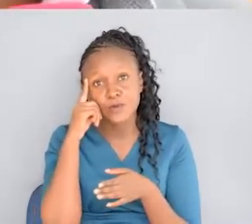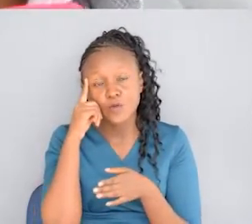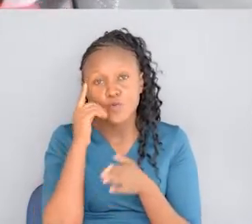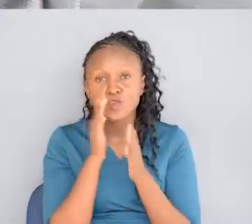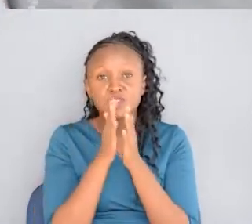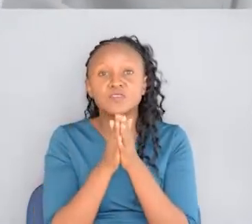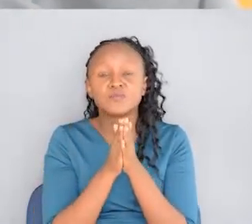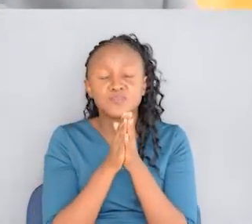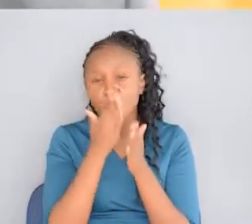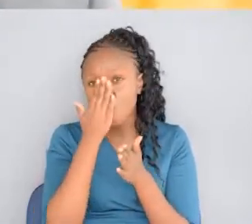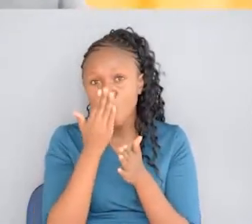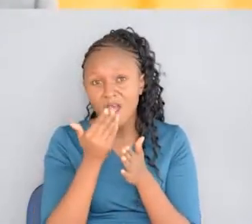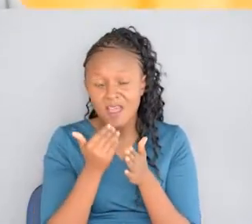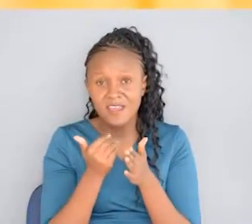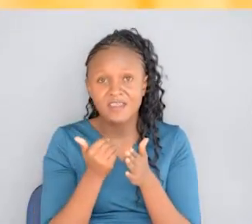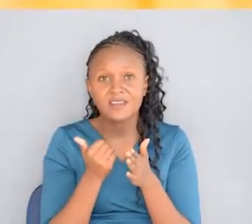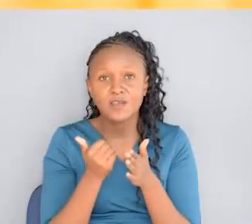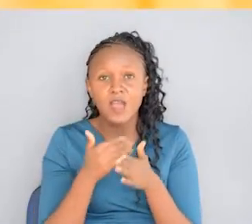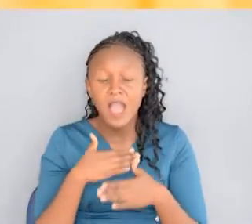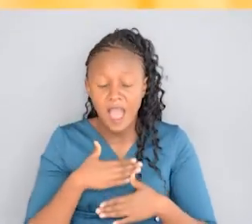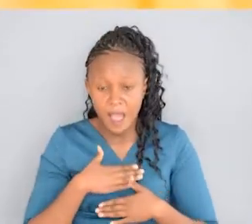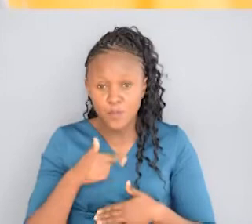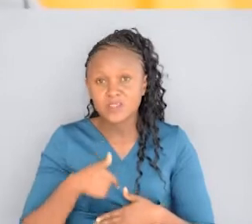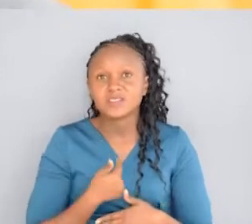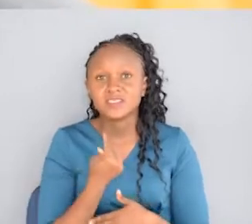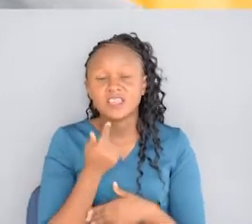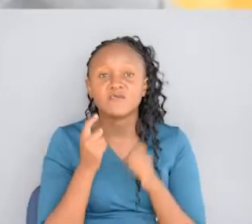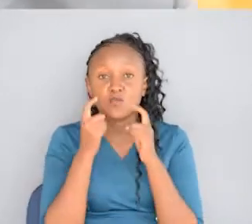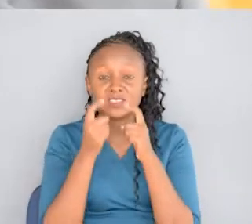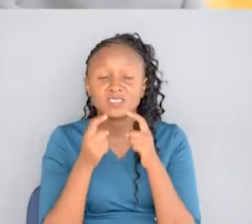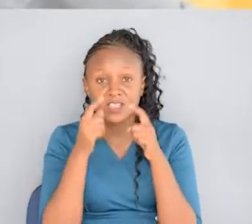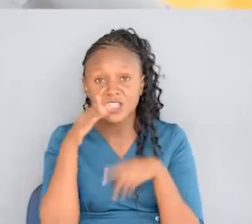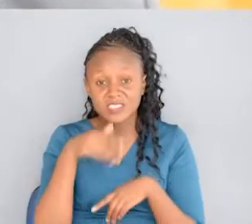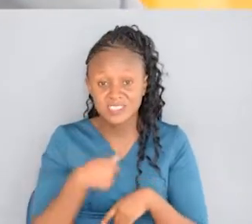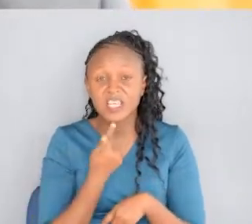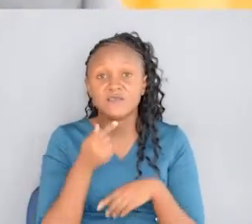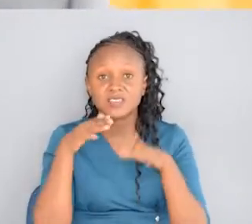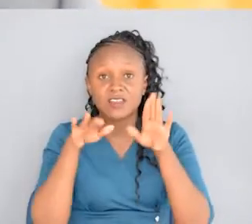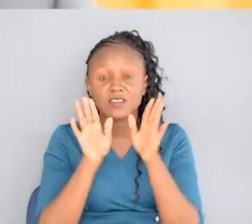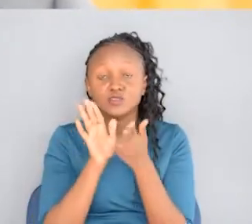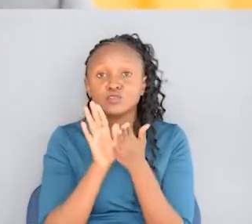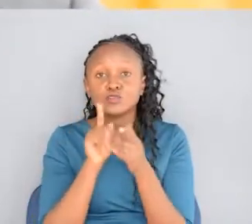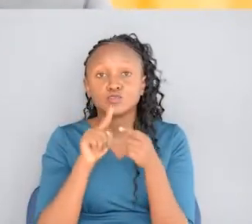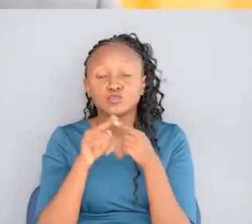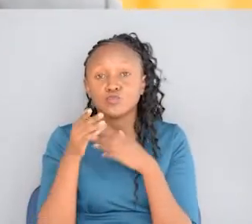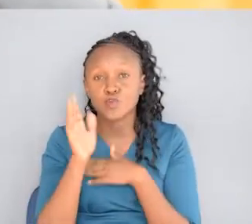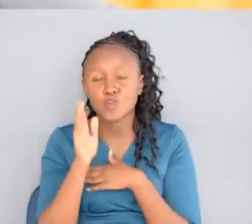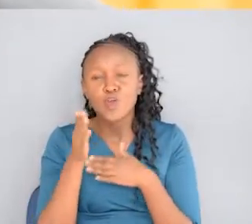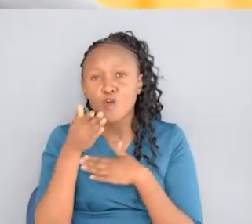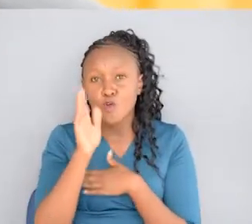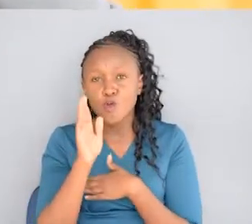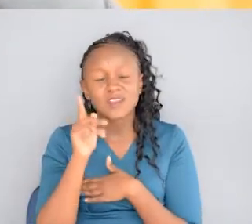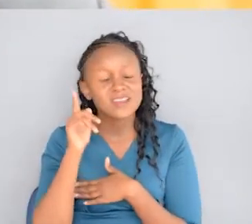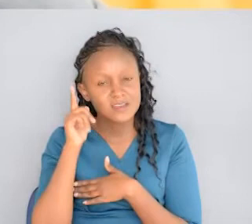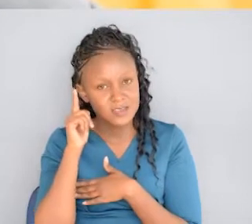your sin, and you are surrendering to him. He leads us in our times of prayer. And therefore, I pray that the